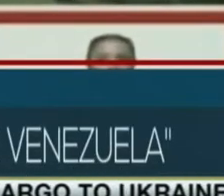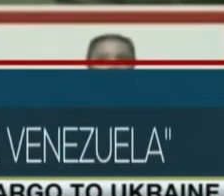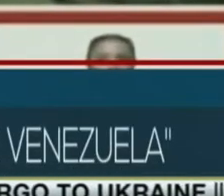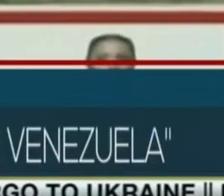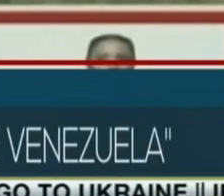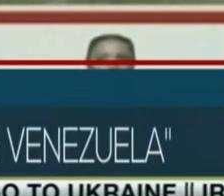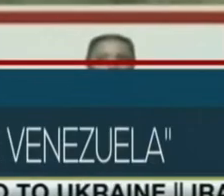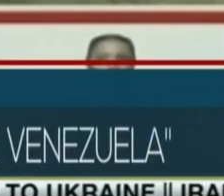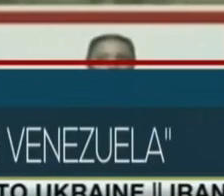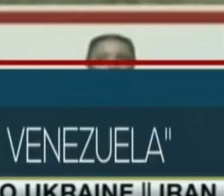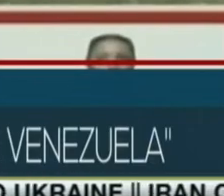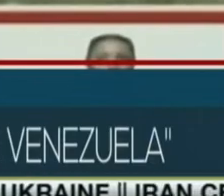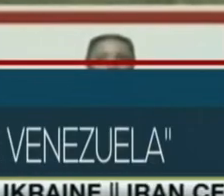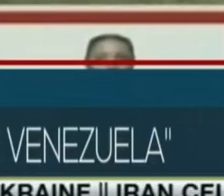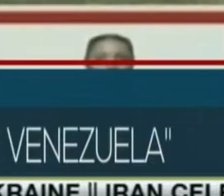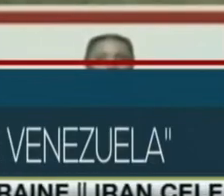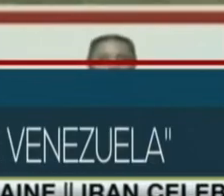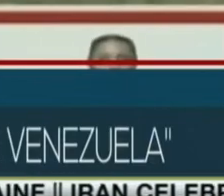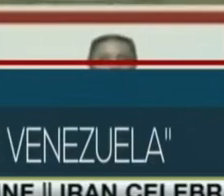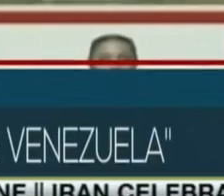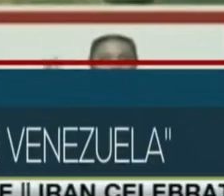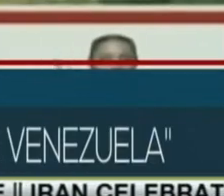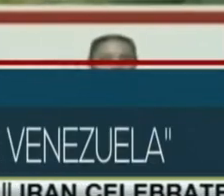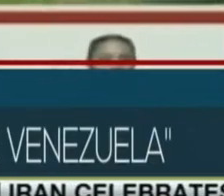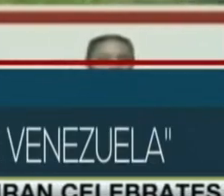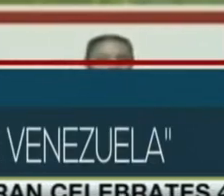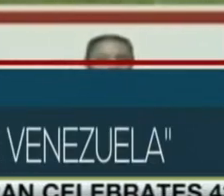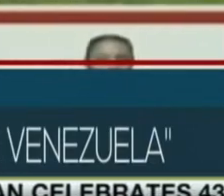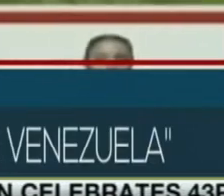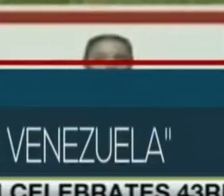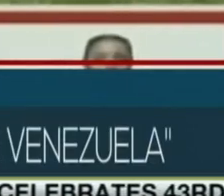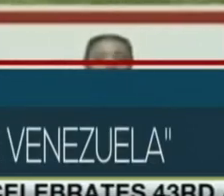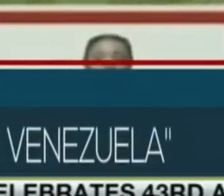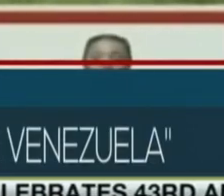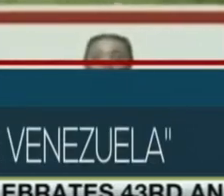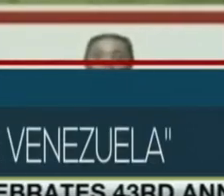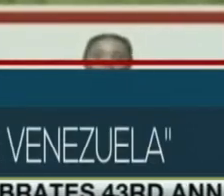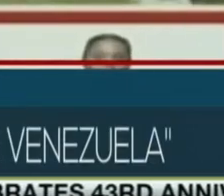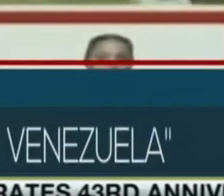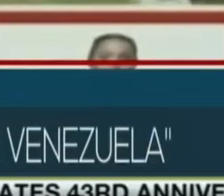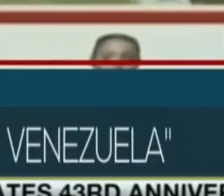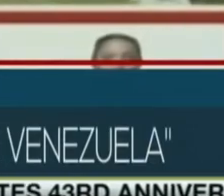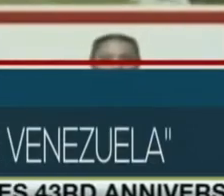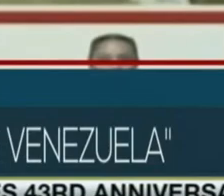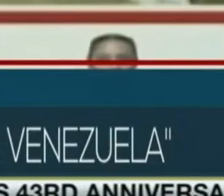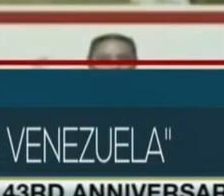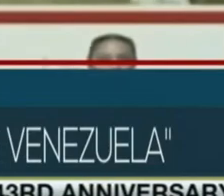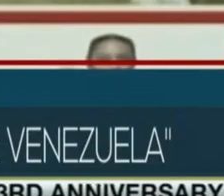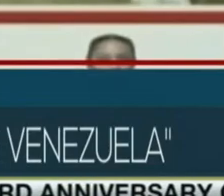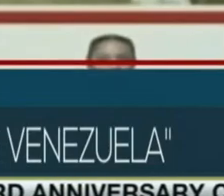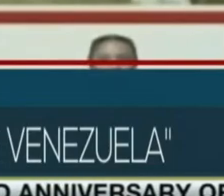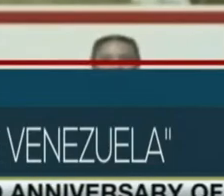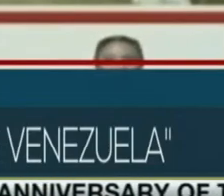of life through different means, through paralyzing the economy, through paramilitarism,